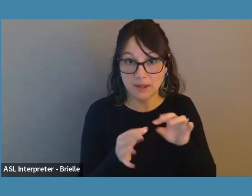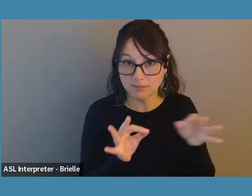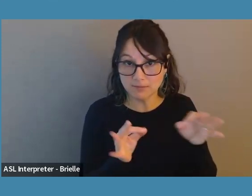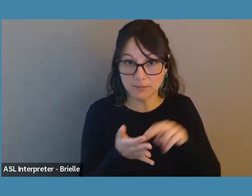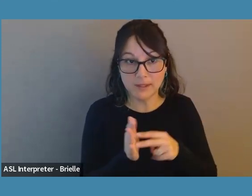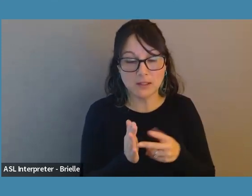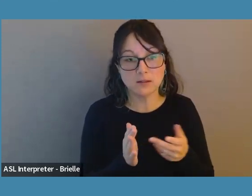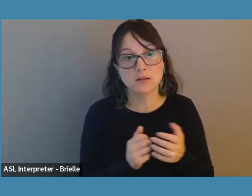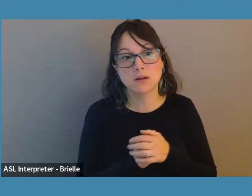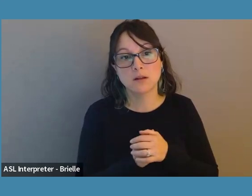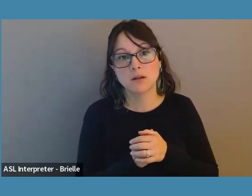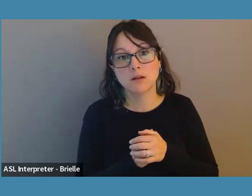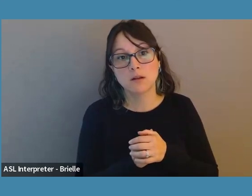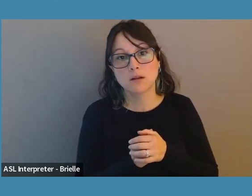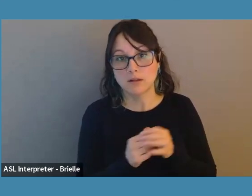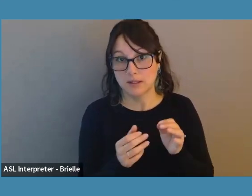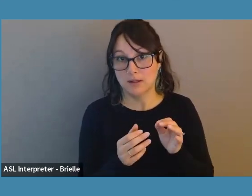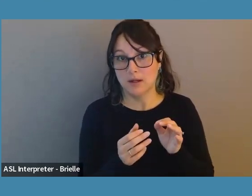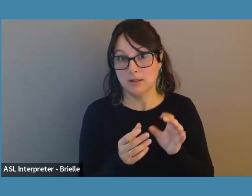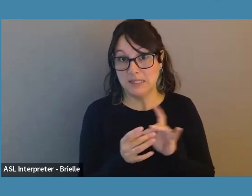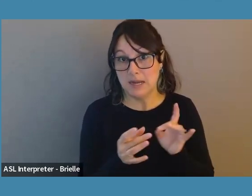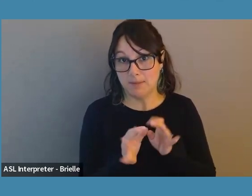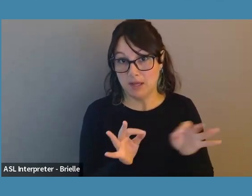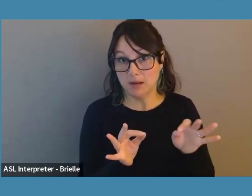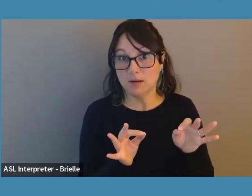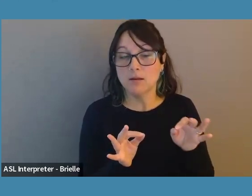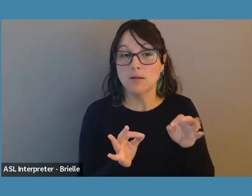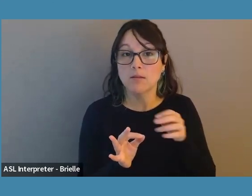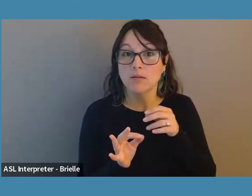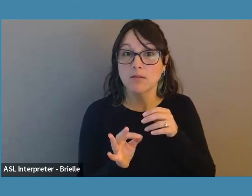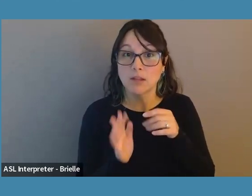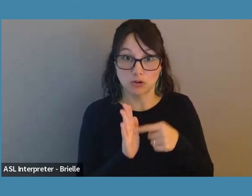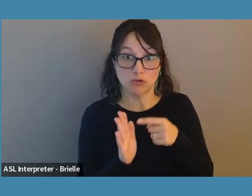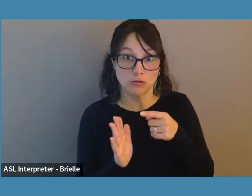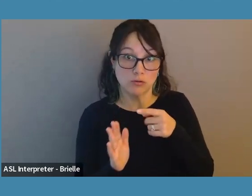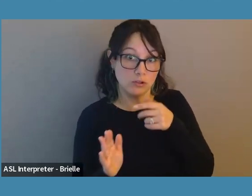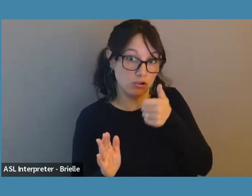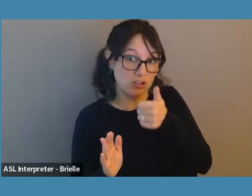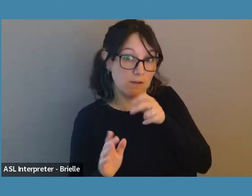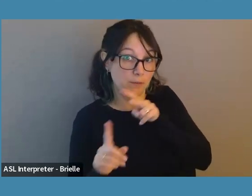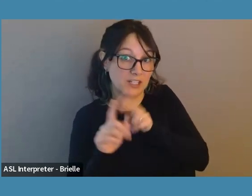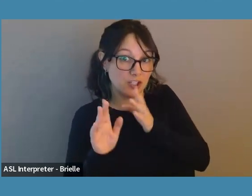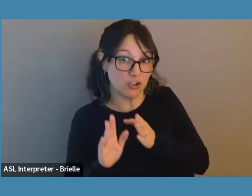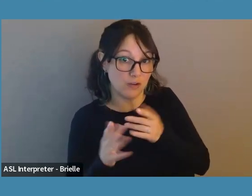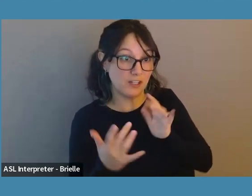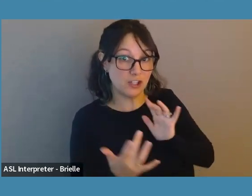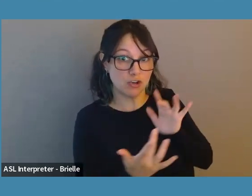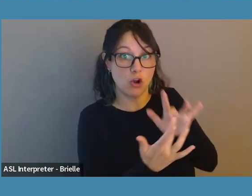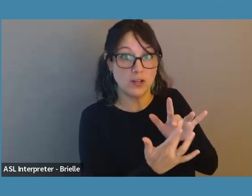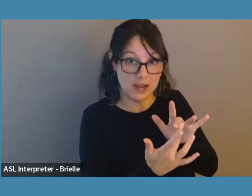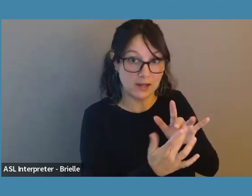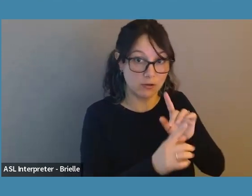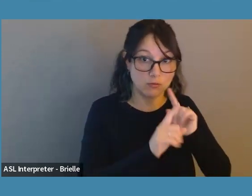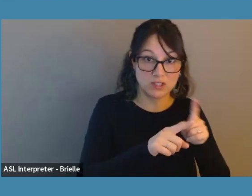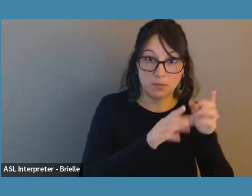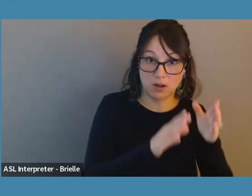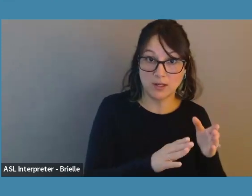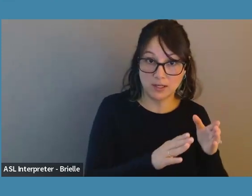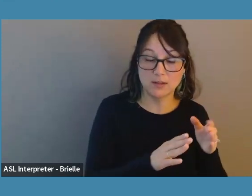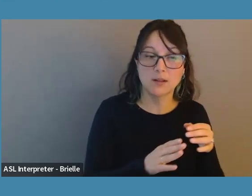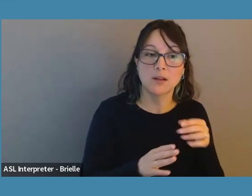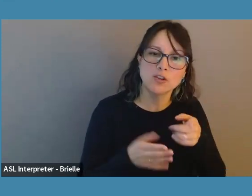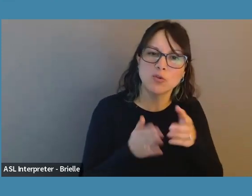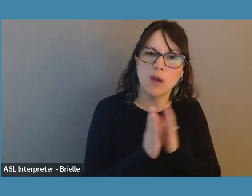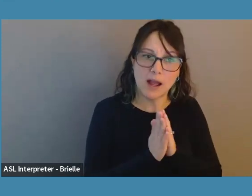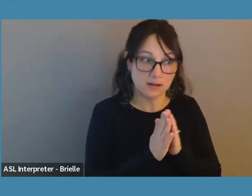just basically a statement that says that you're the petitioner, you contacted the respondent, you asked, if